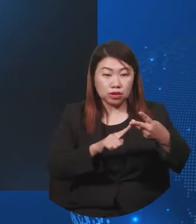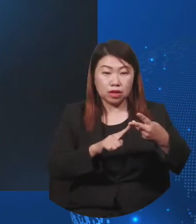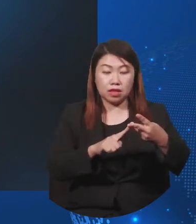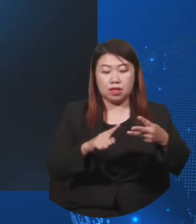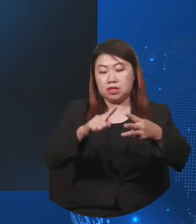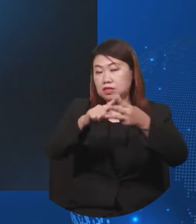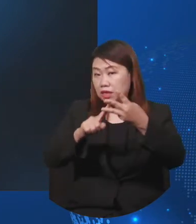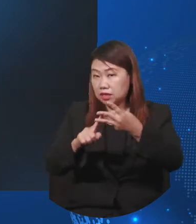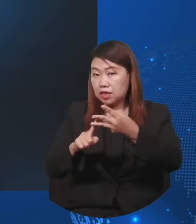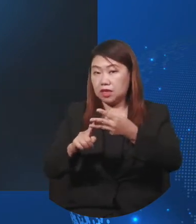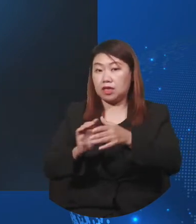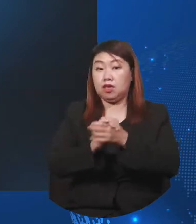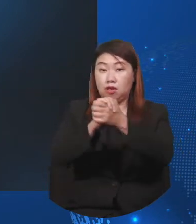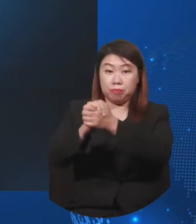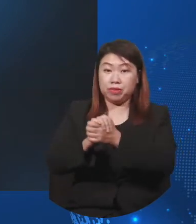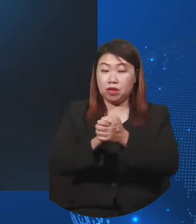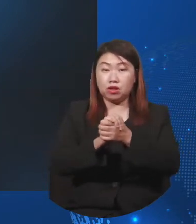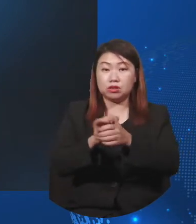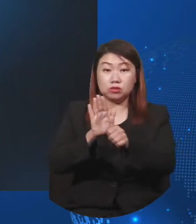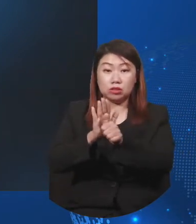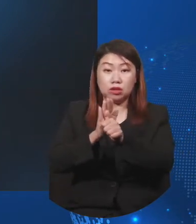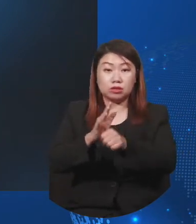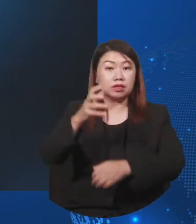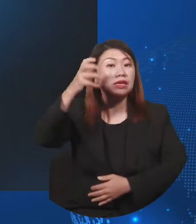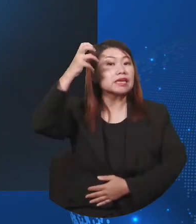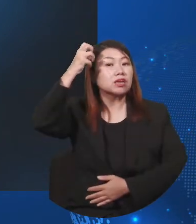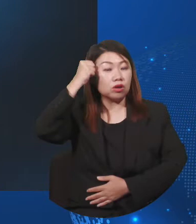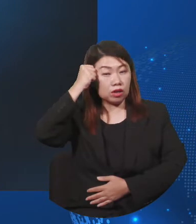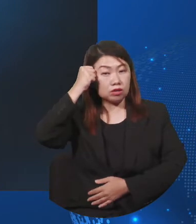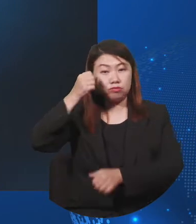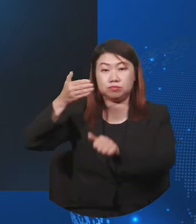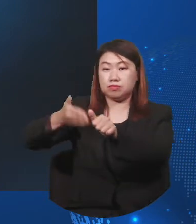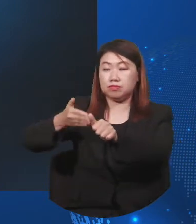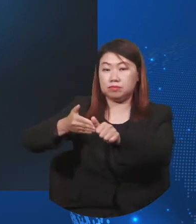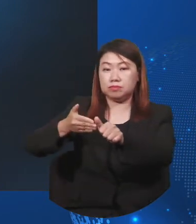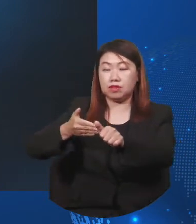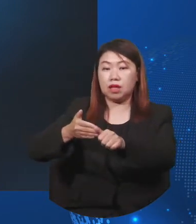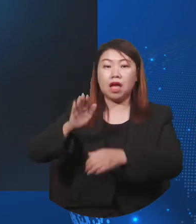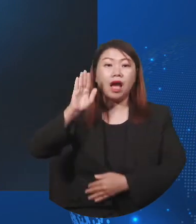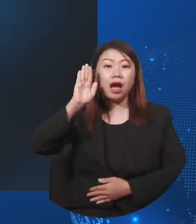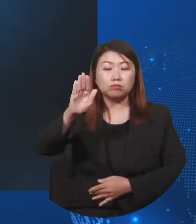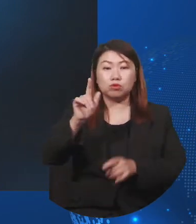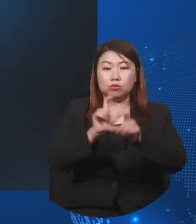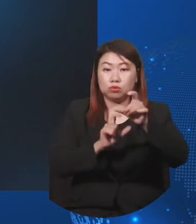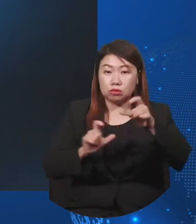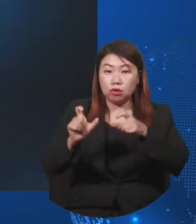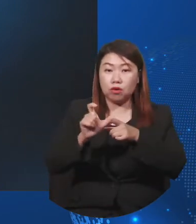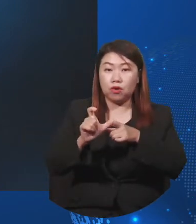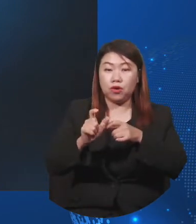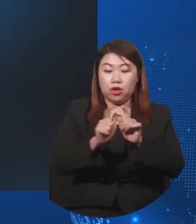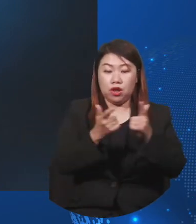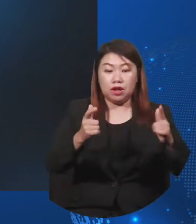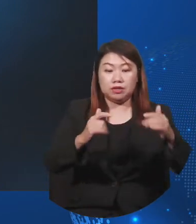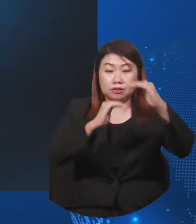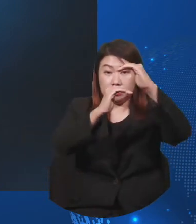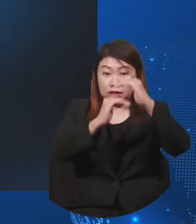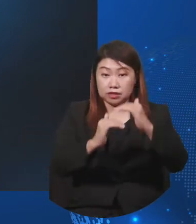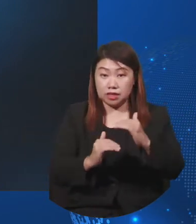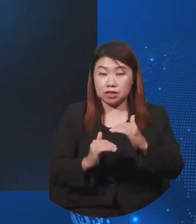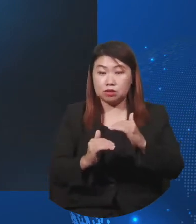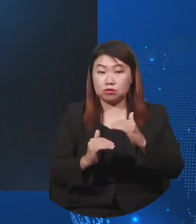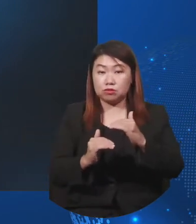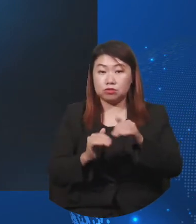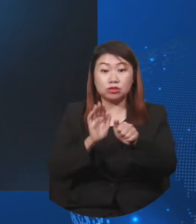UN system-wide strategy on this, and it is being implemented. And our global knowledge sharing